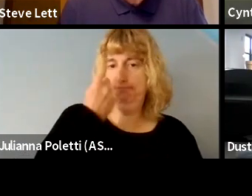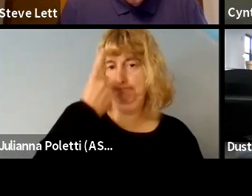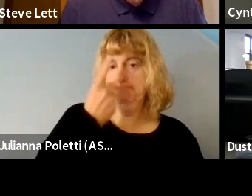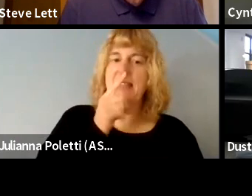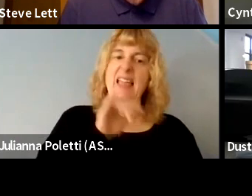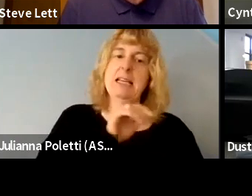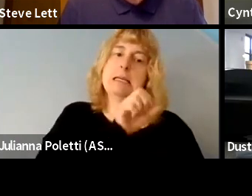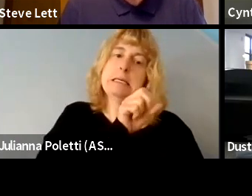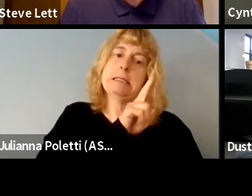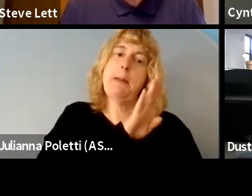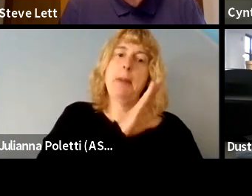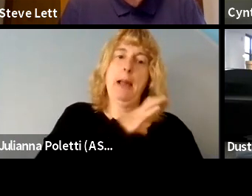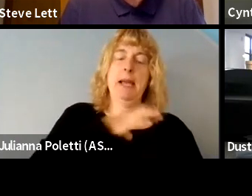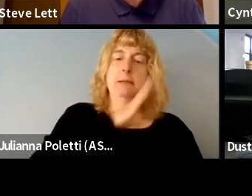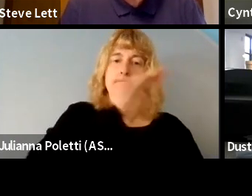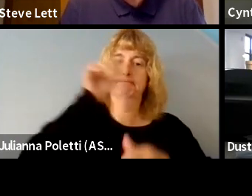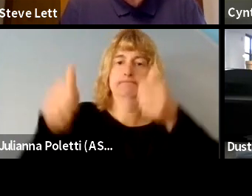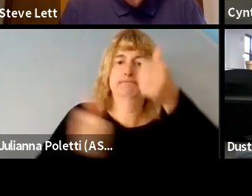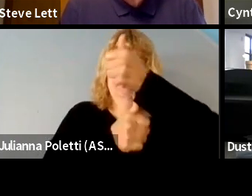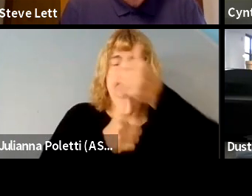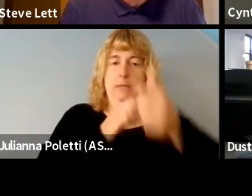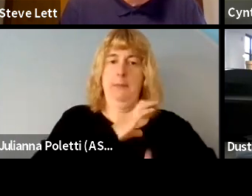Just wanted to get Okay. some clarity.